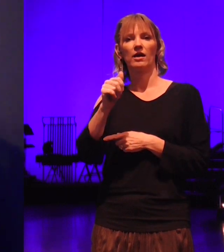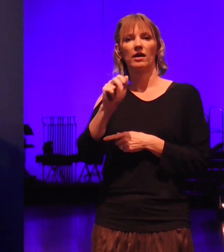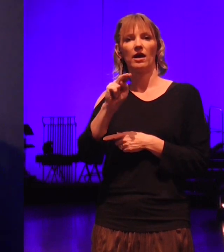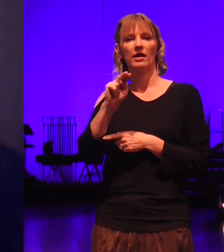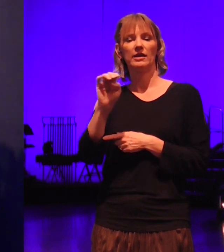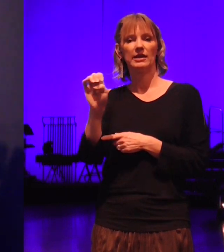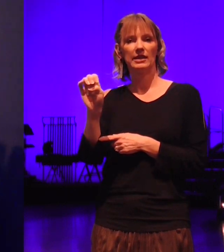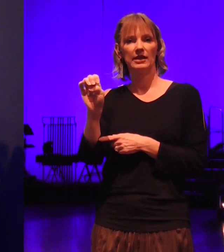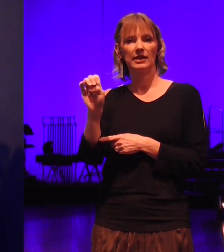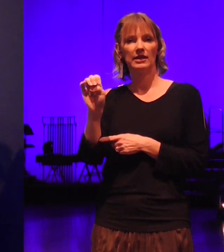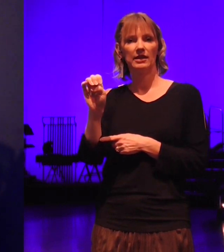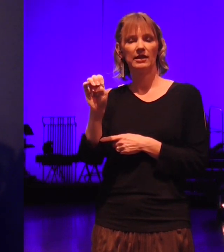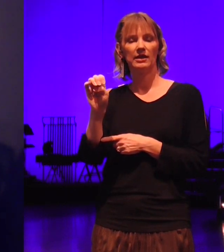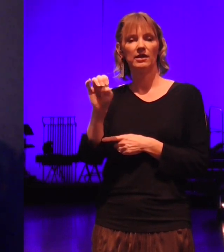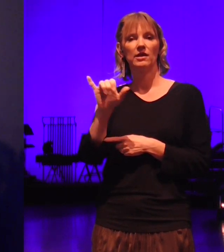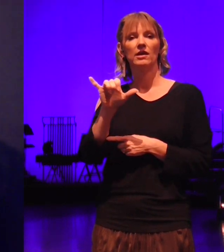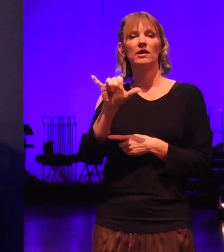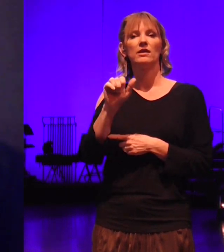Yagani,